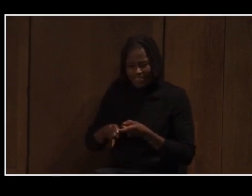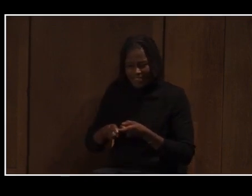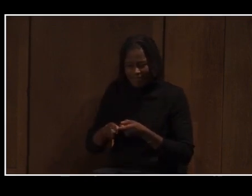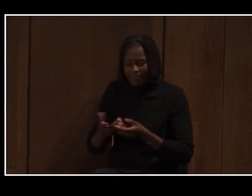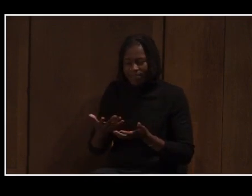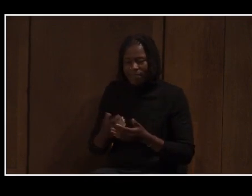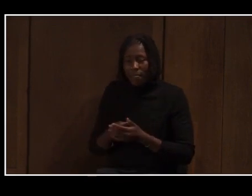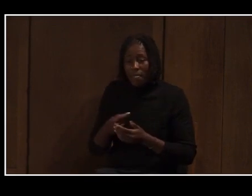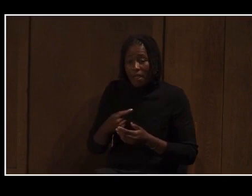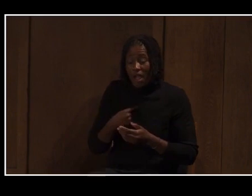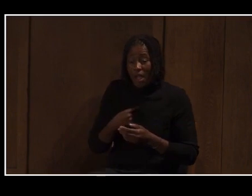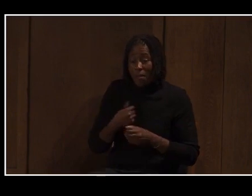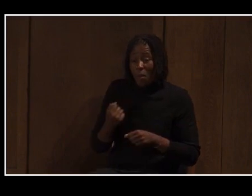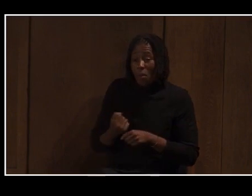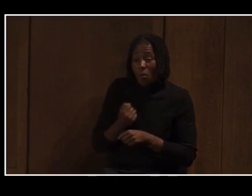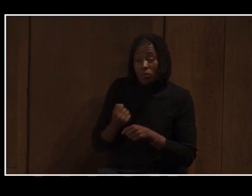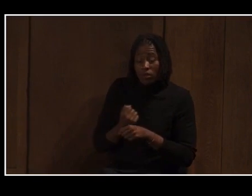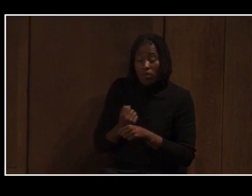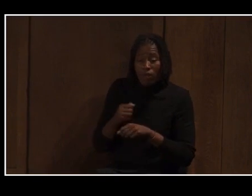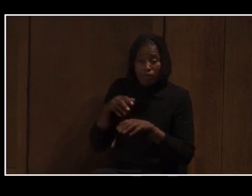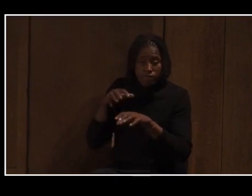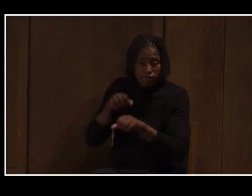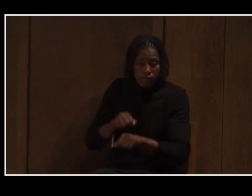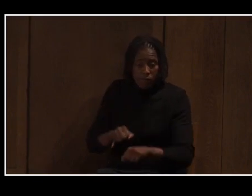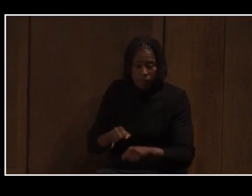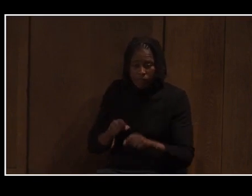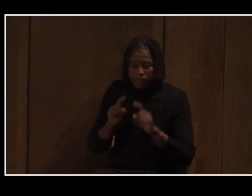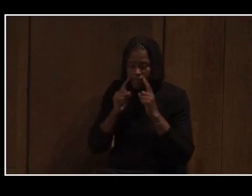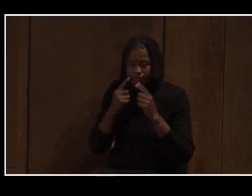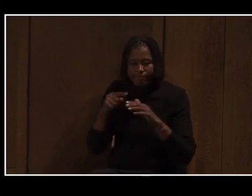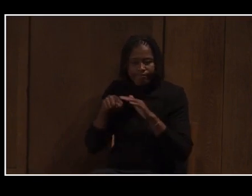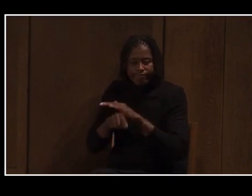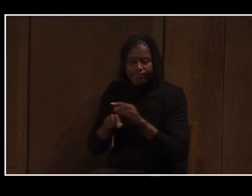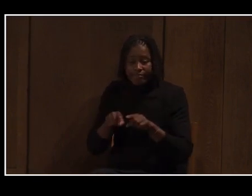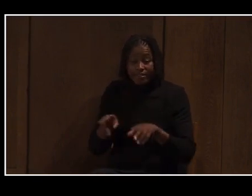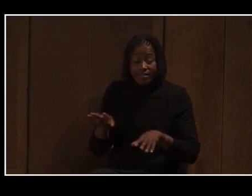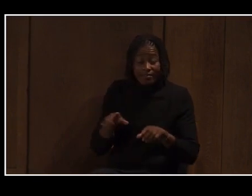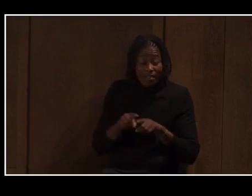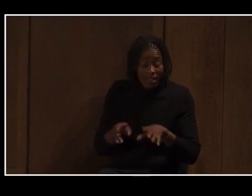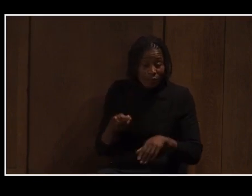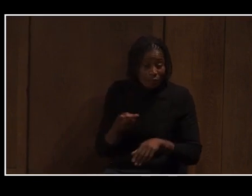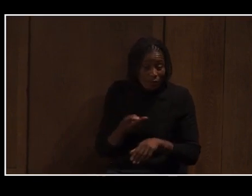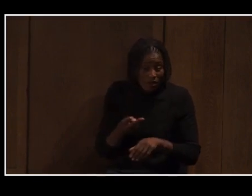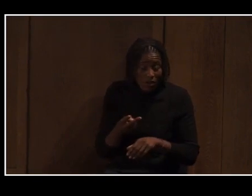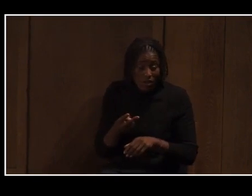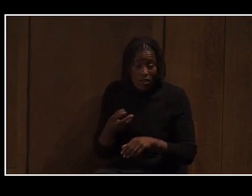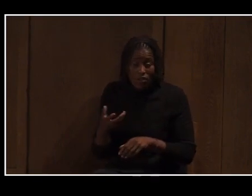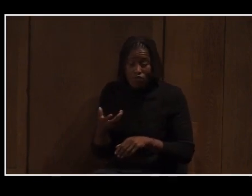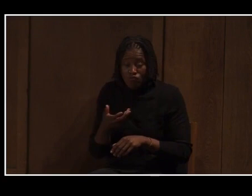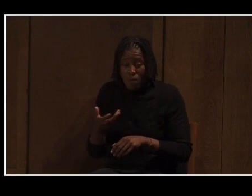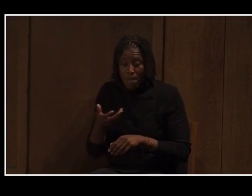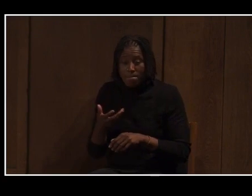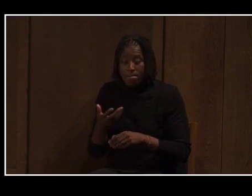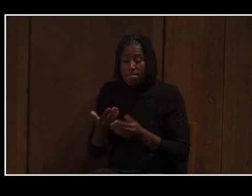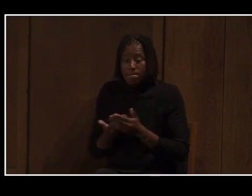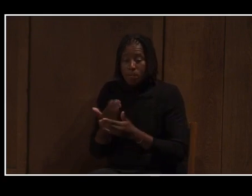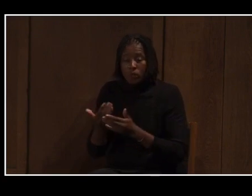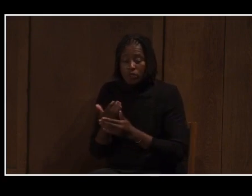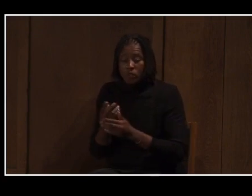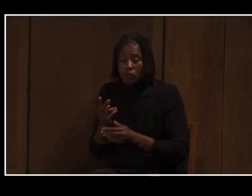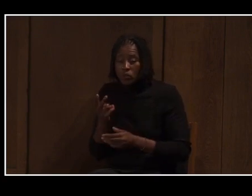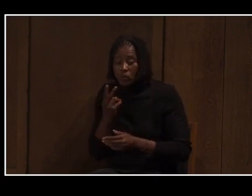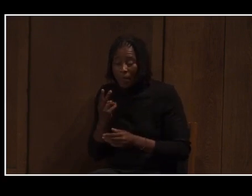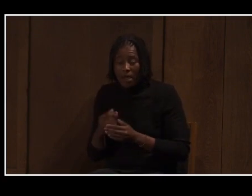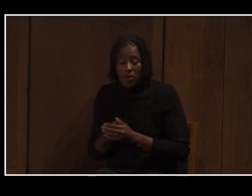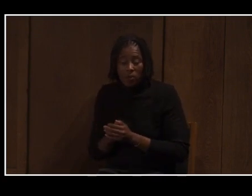There's no escaping it. Like sugar, like rum, like modern tobacco. And in this body and this psyche, I carry